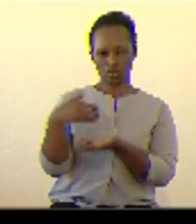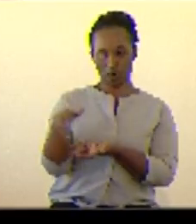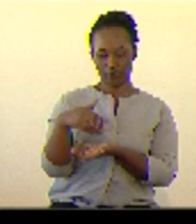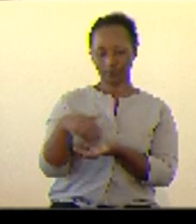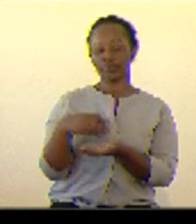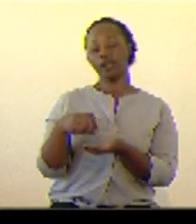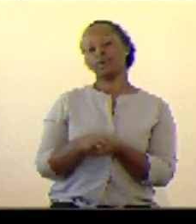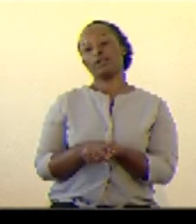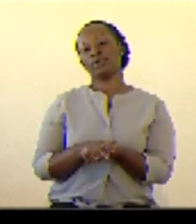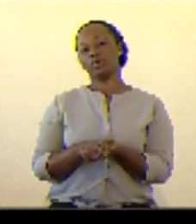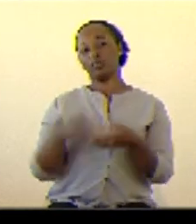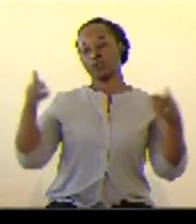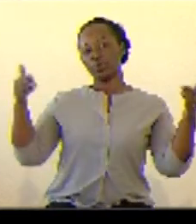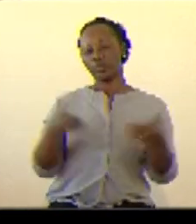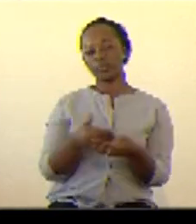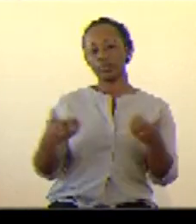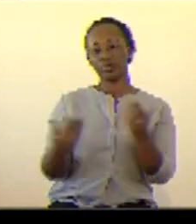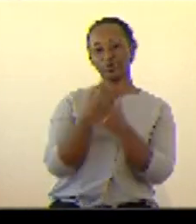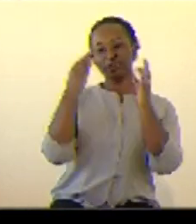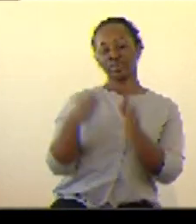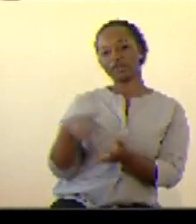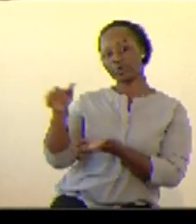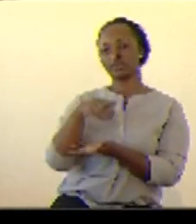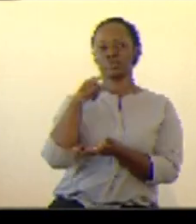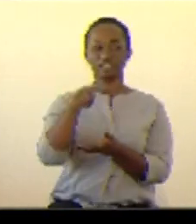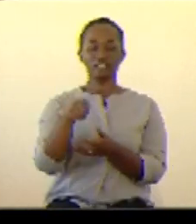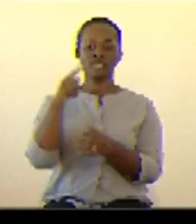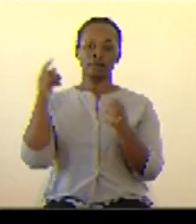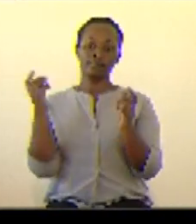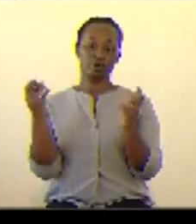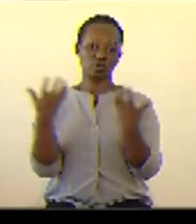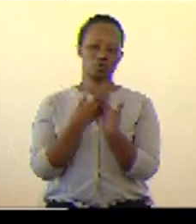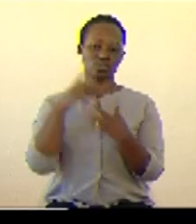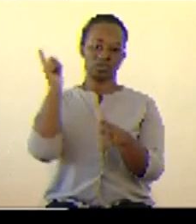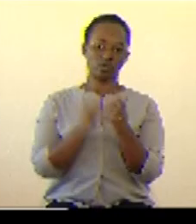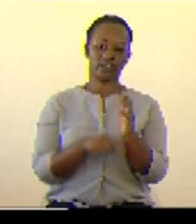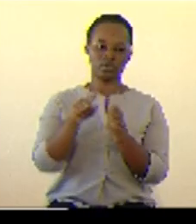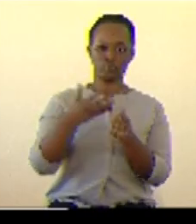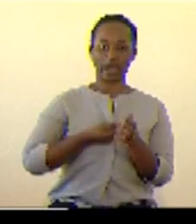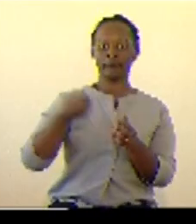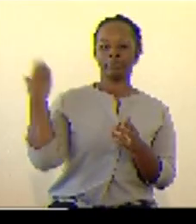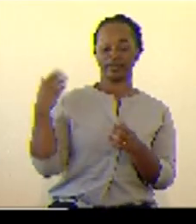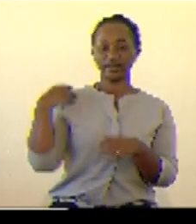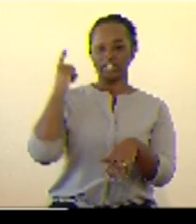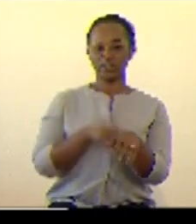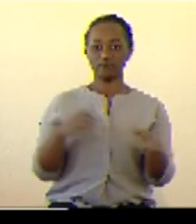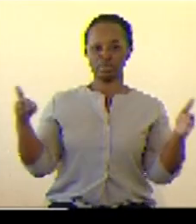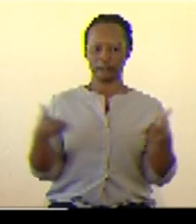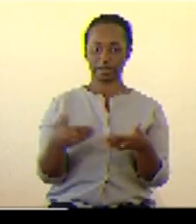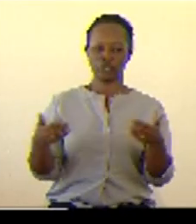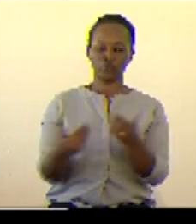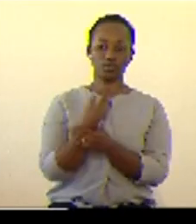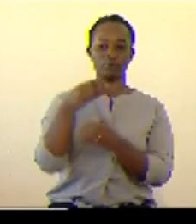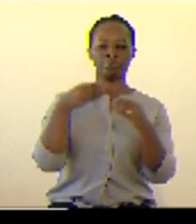new products on the market, this adds on what you had previously. When introducing new products, it adds on what you